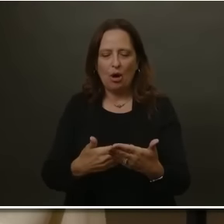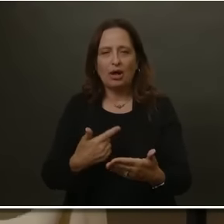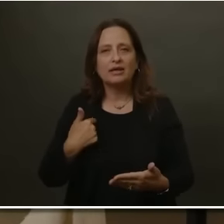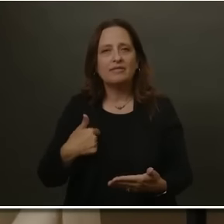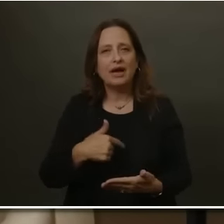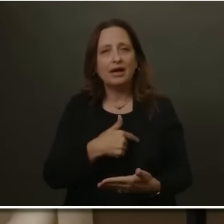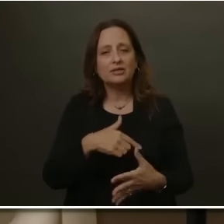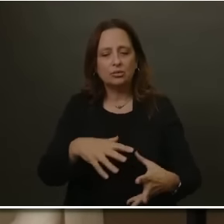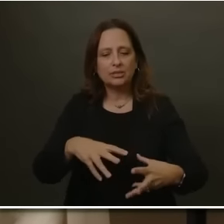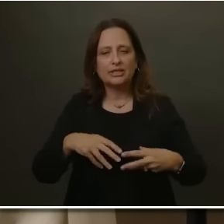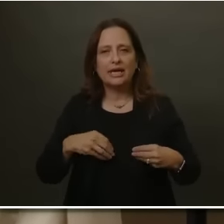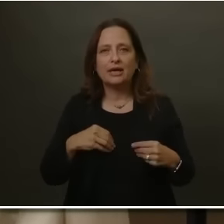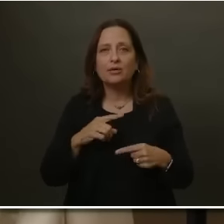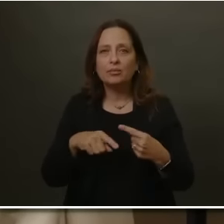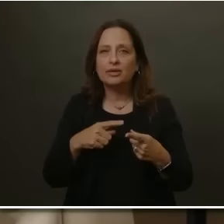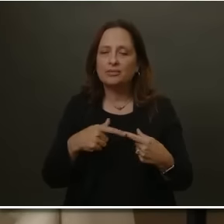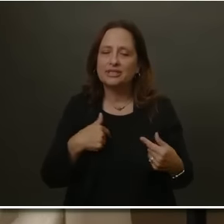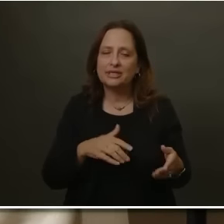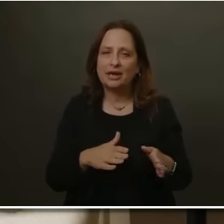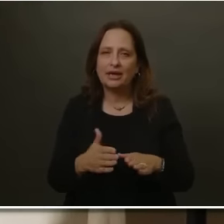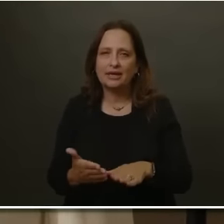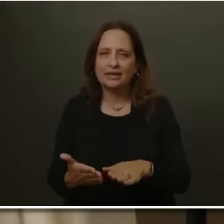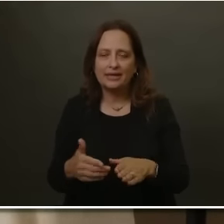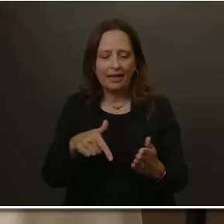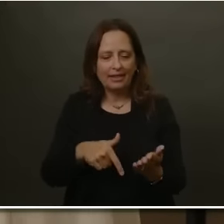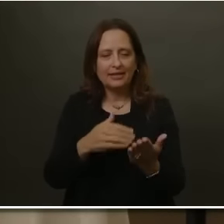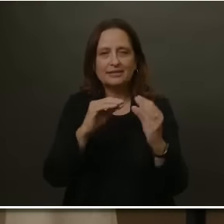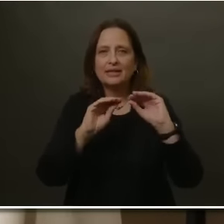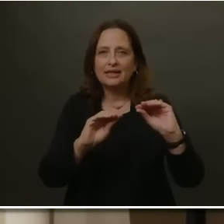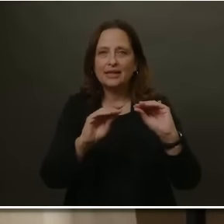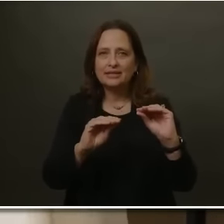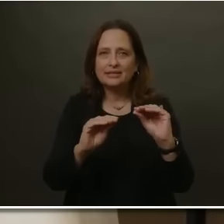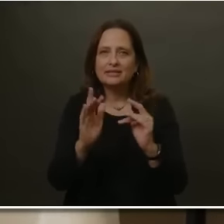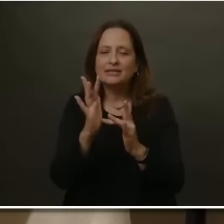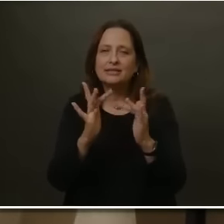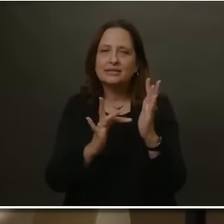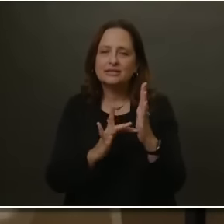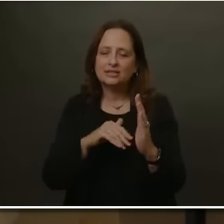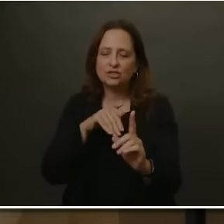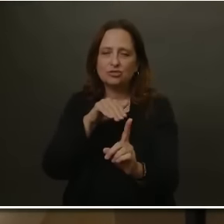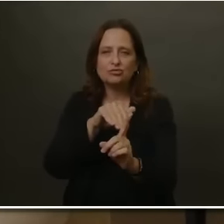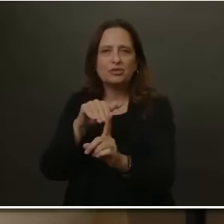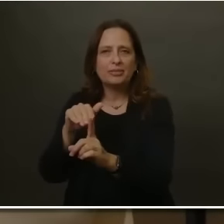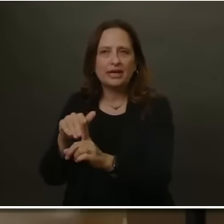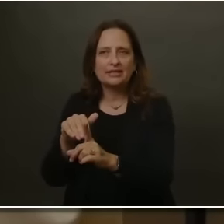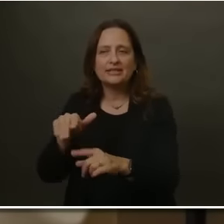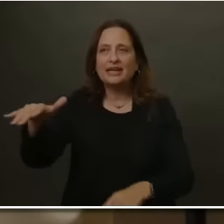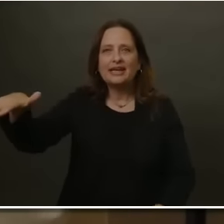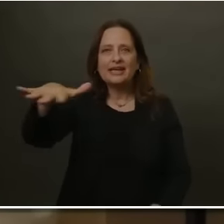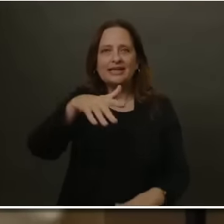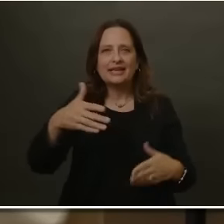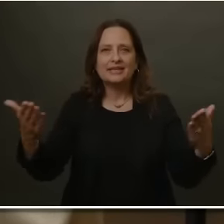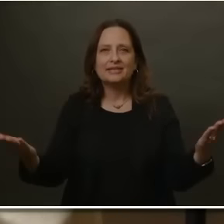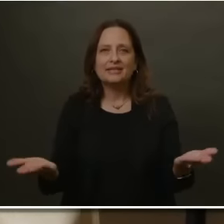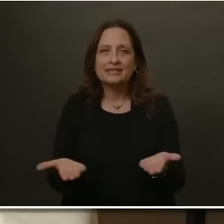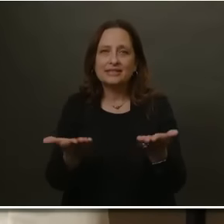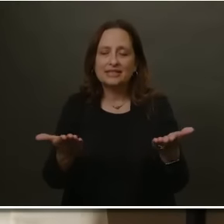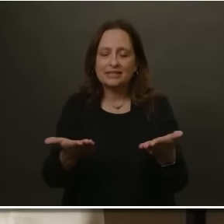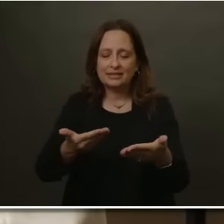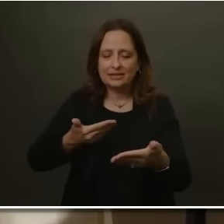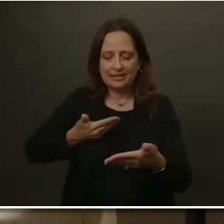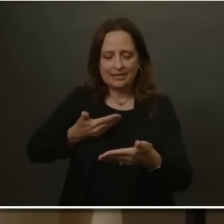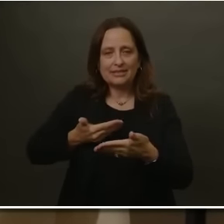our graves. In this lesson, Jesus again reminds us that the kingdom is here, that it is near